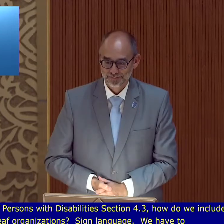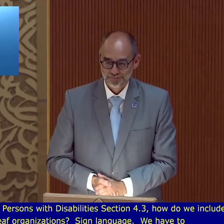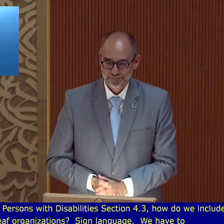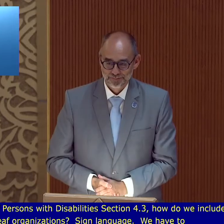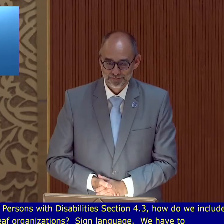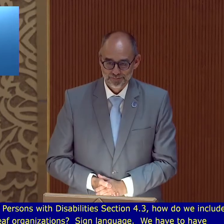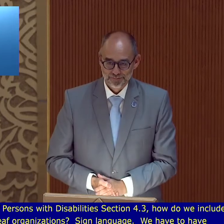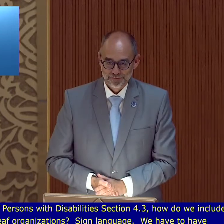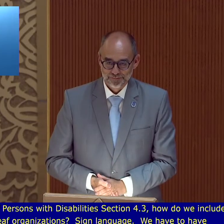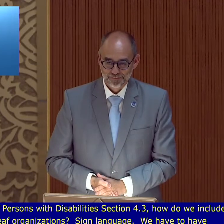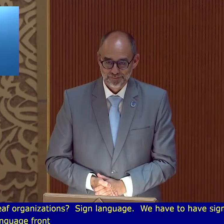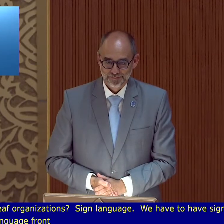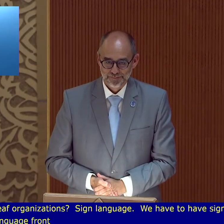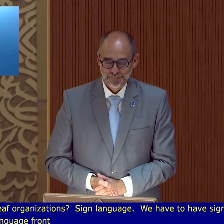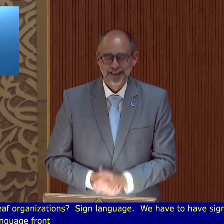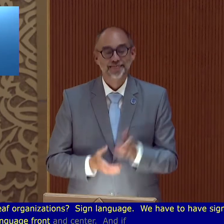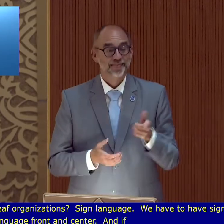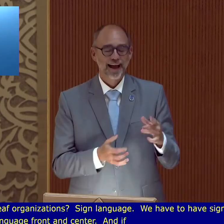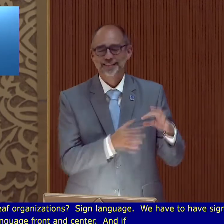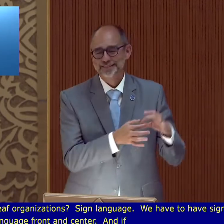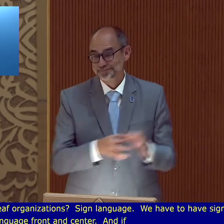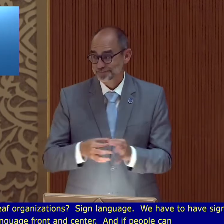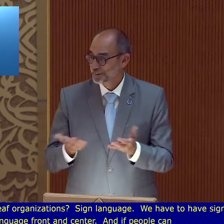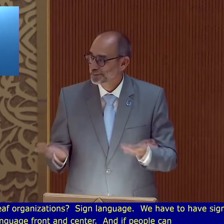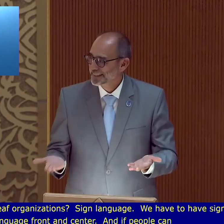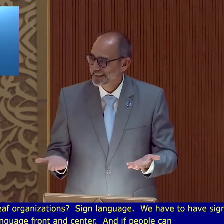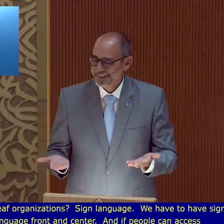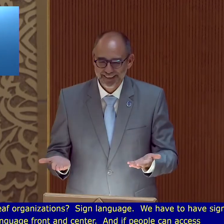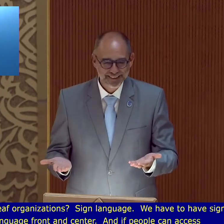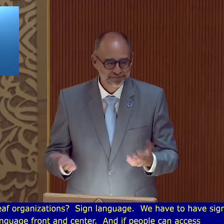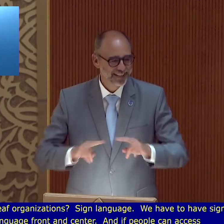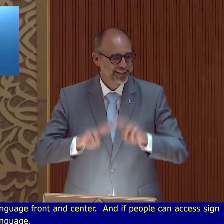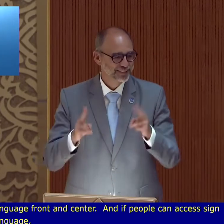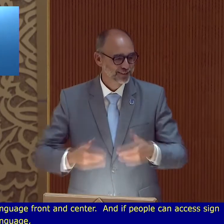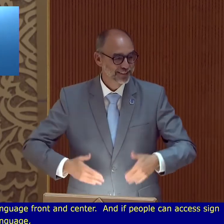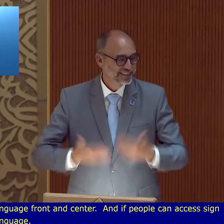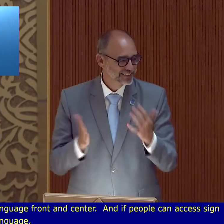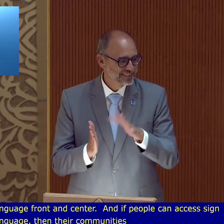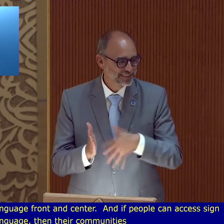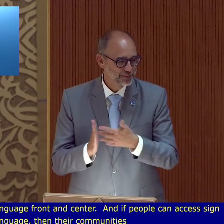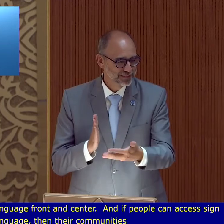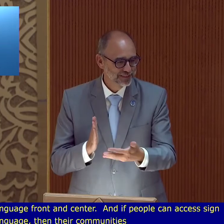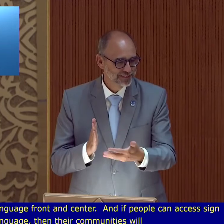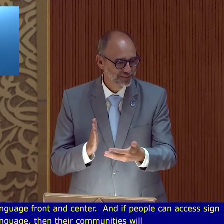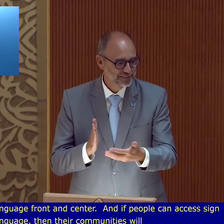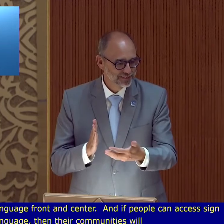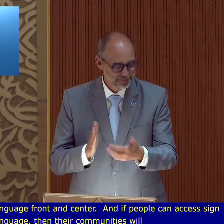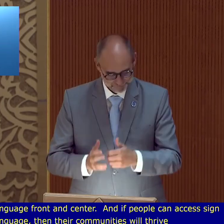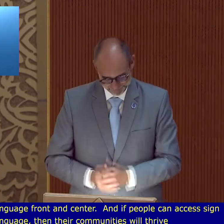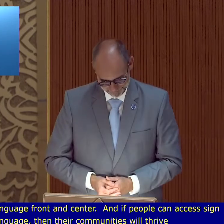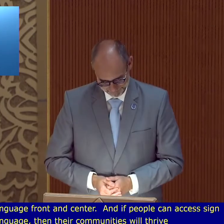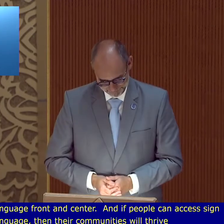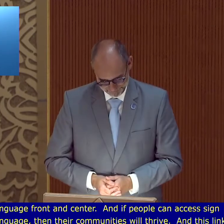can access sign language, then their communities will thrive. And this links to today, the International Day of